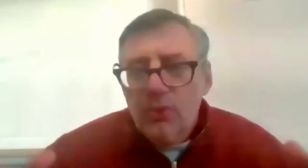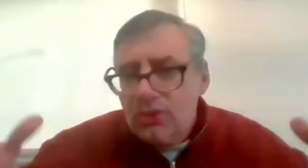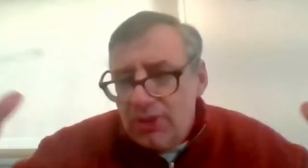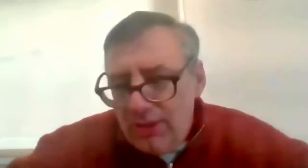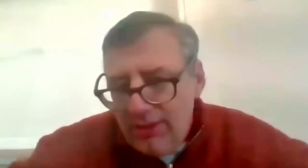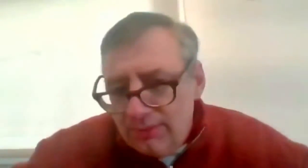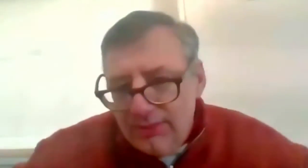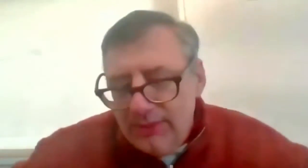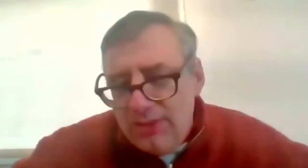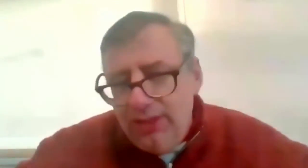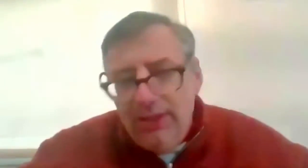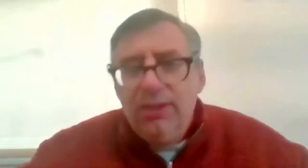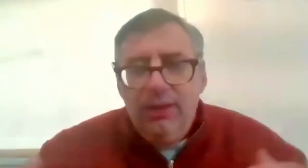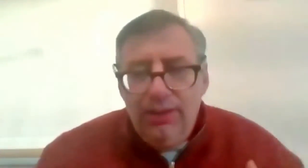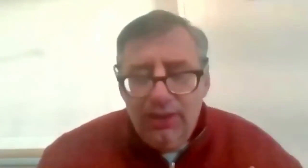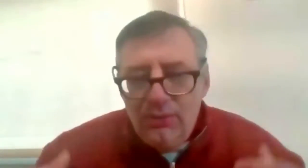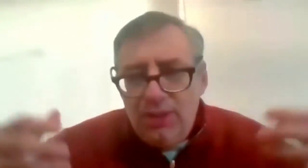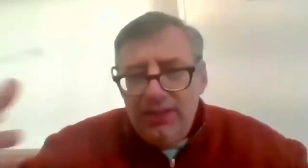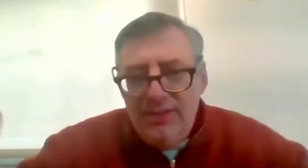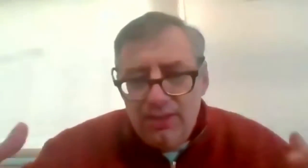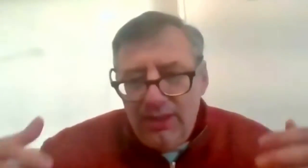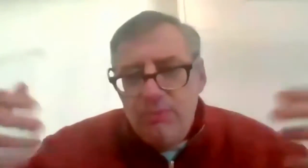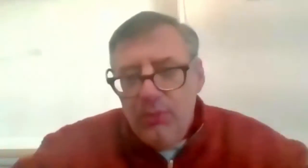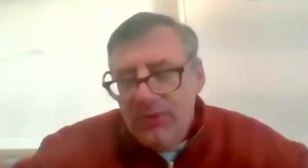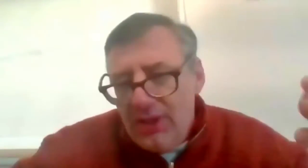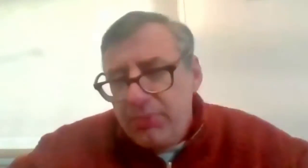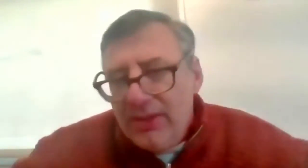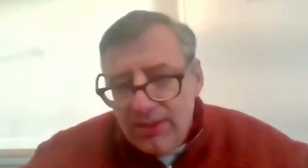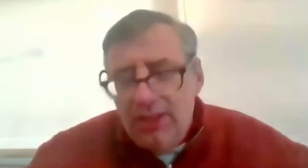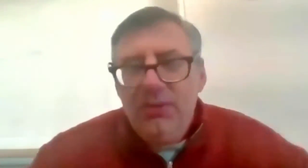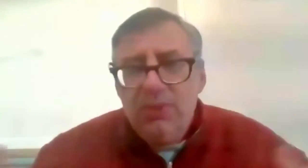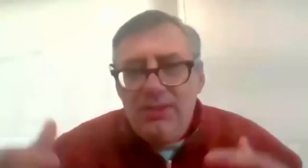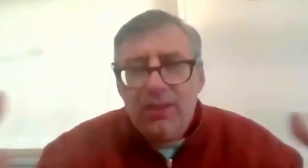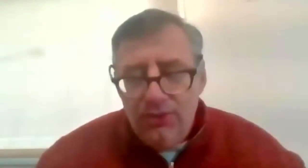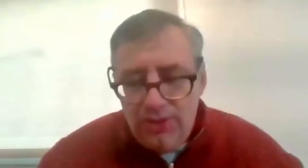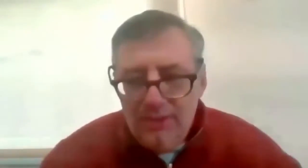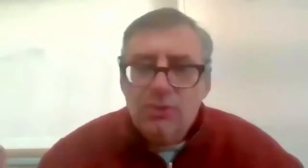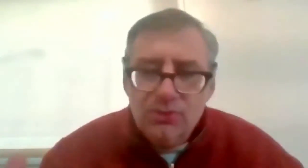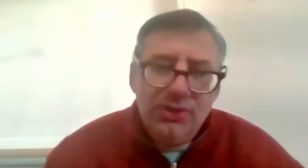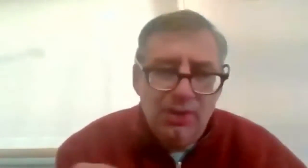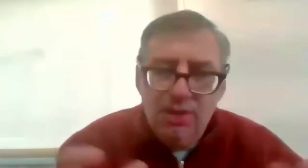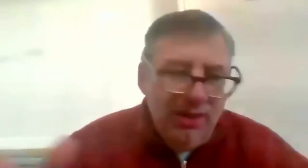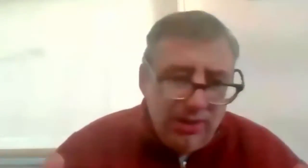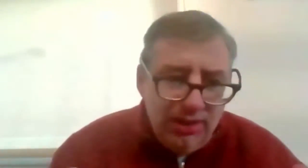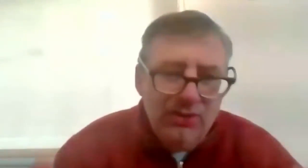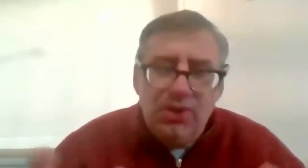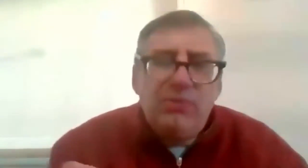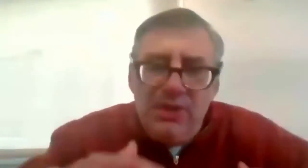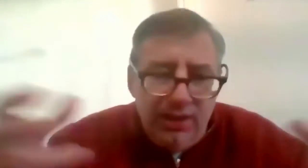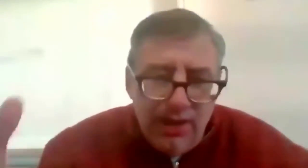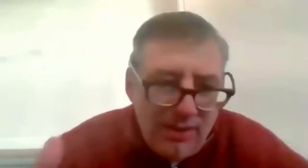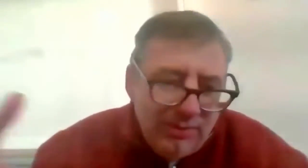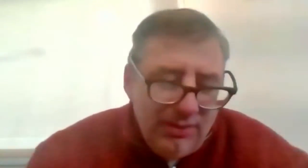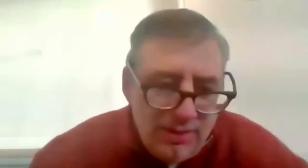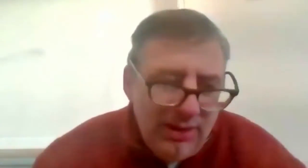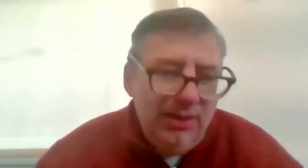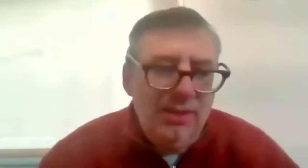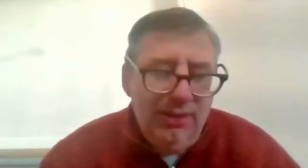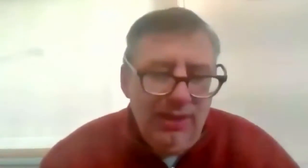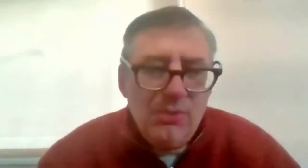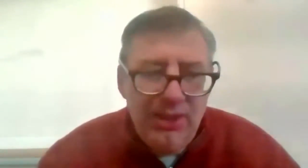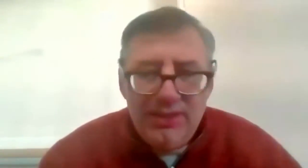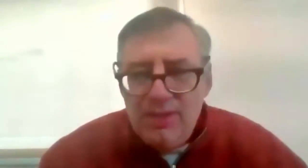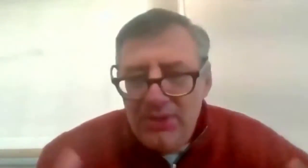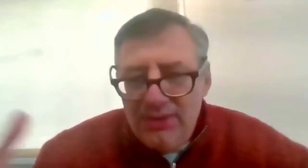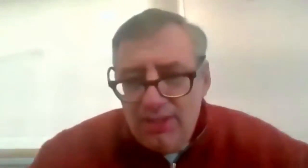Eugenics, Social Eugenics Association, like a branch of eugenics pushed by Pendes on an international